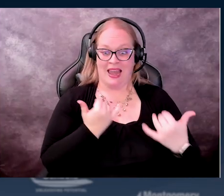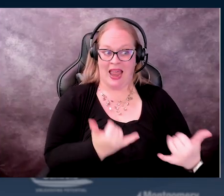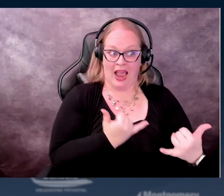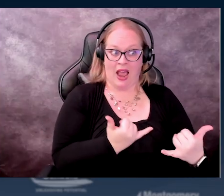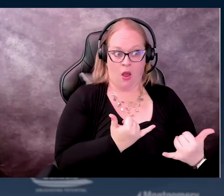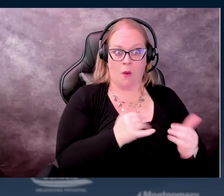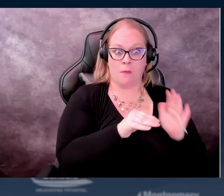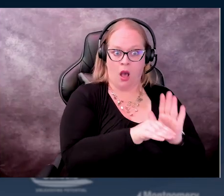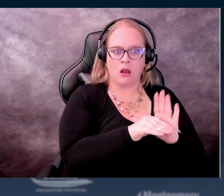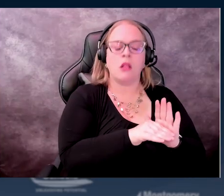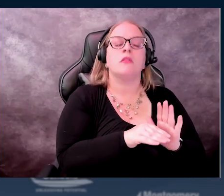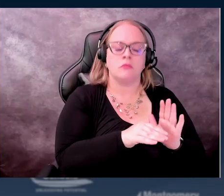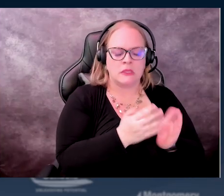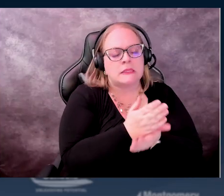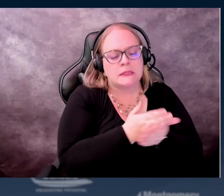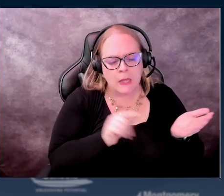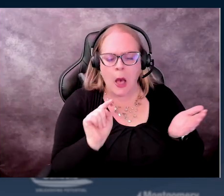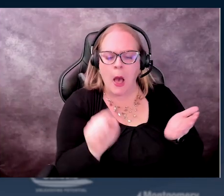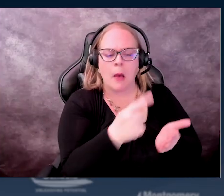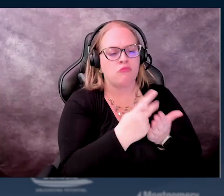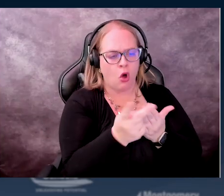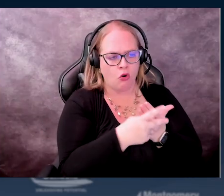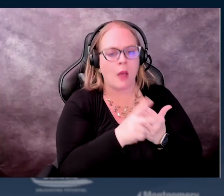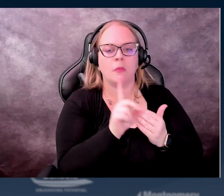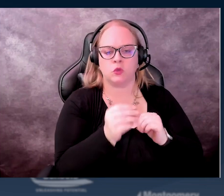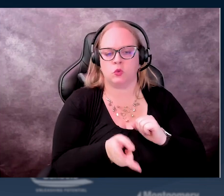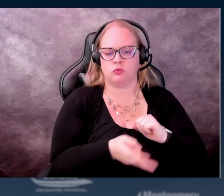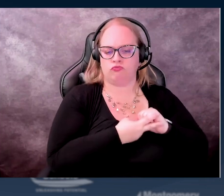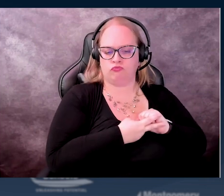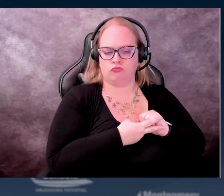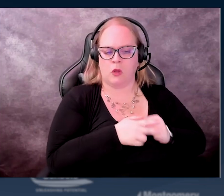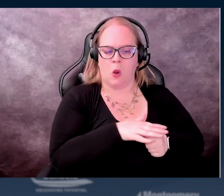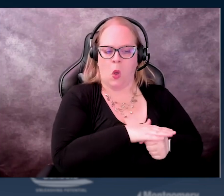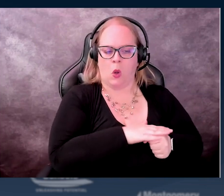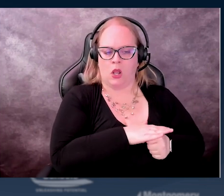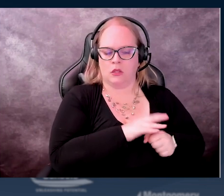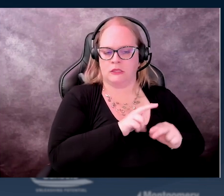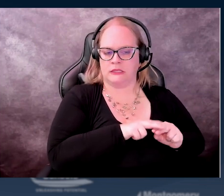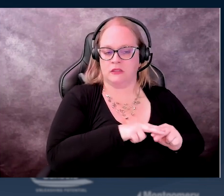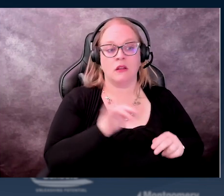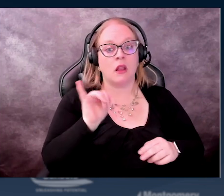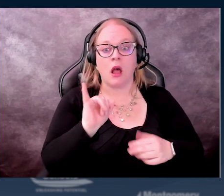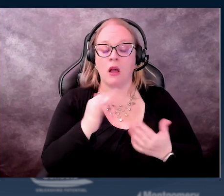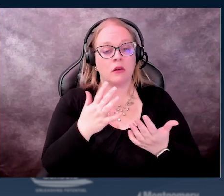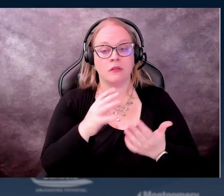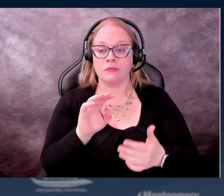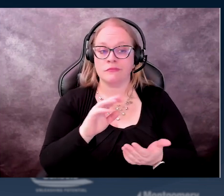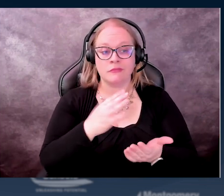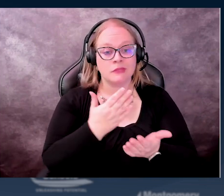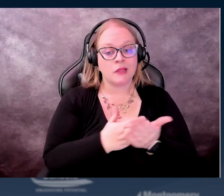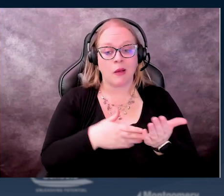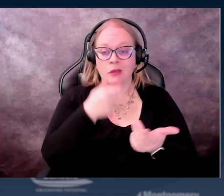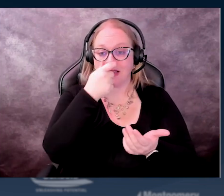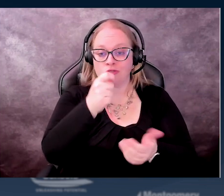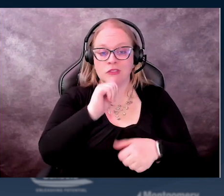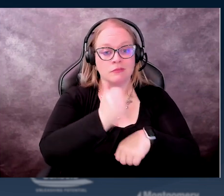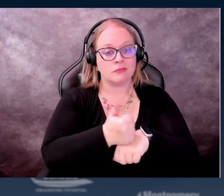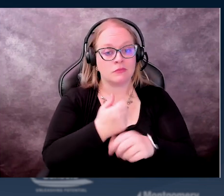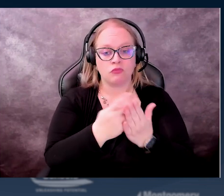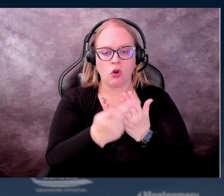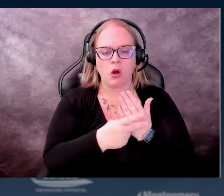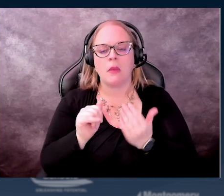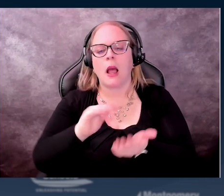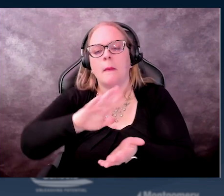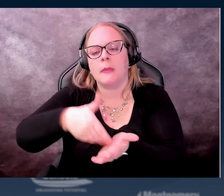An example, we have some interest-based programs such as middle college at both Northwood and Northwest, where students